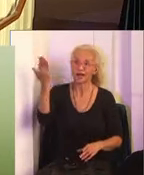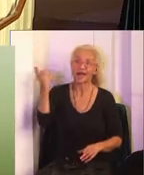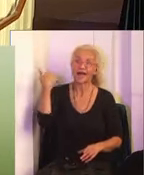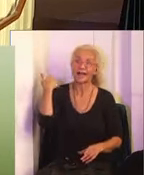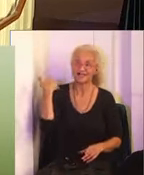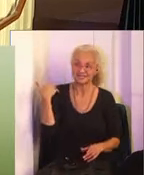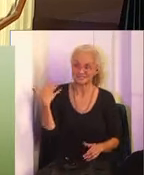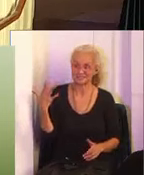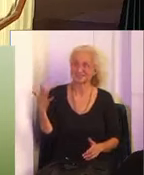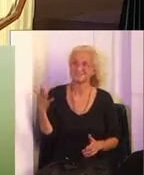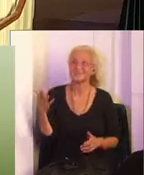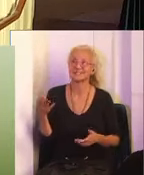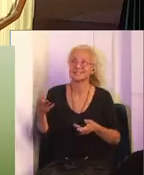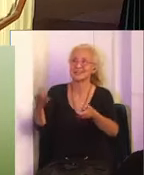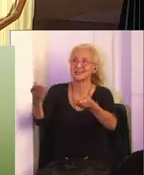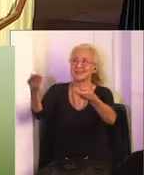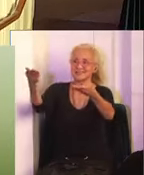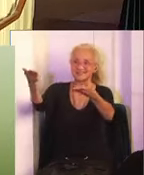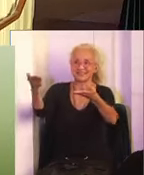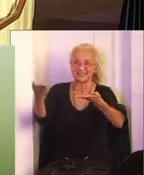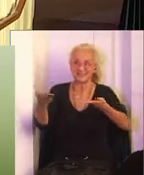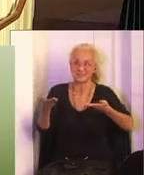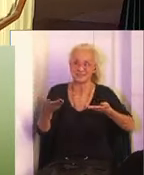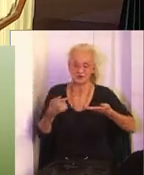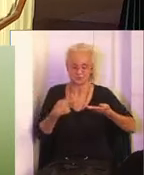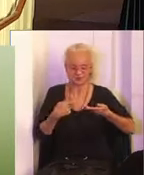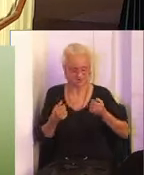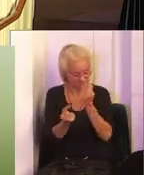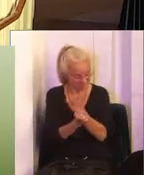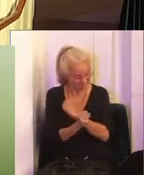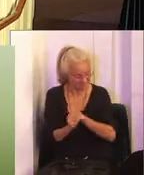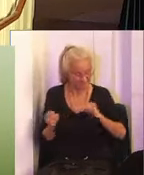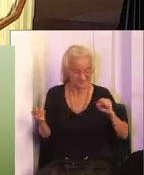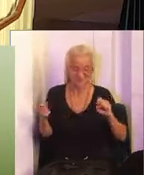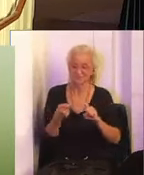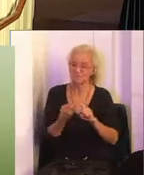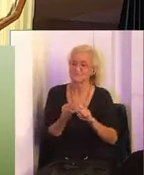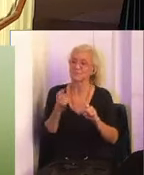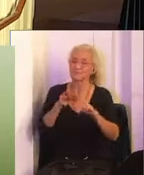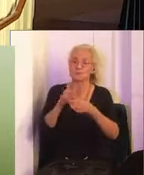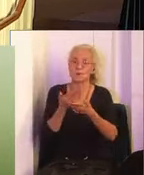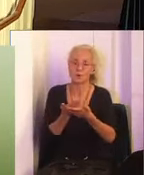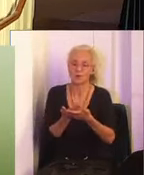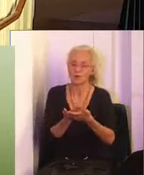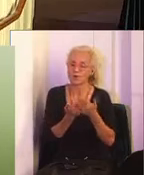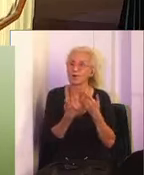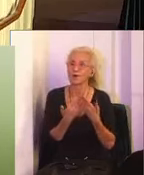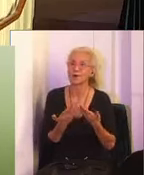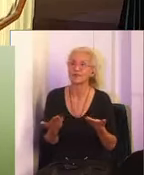God has delivered me from all